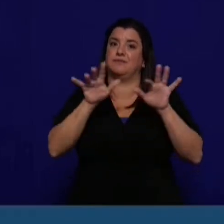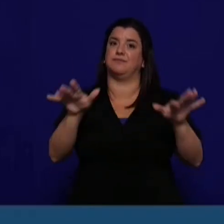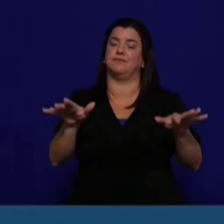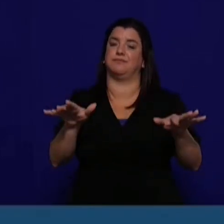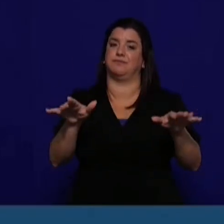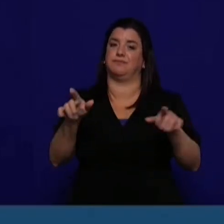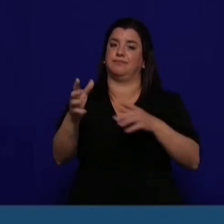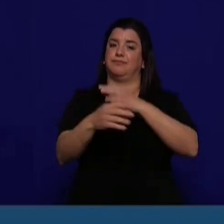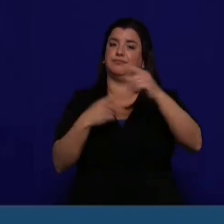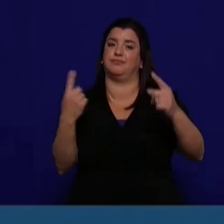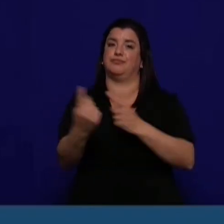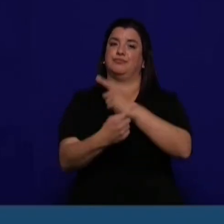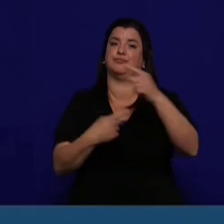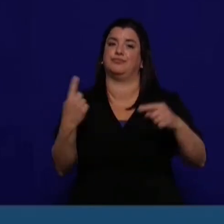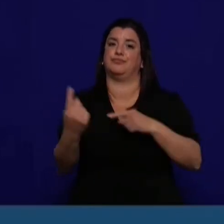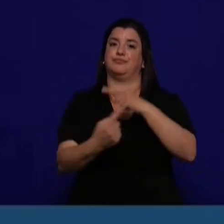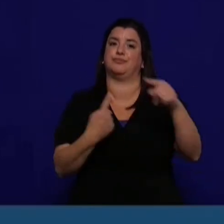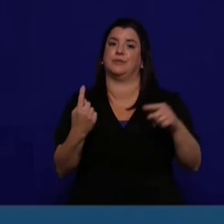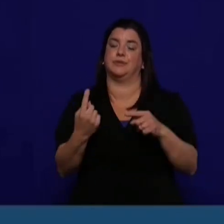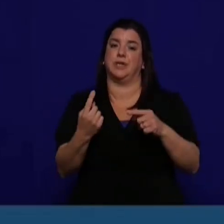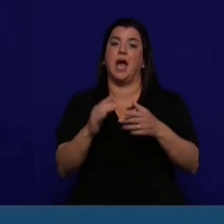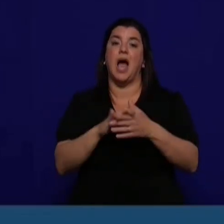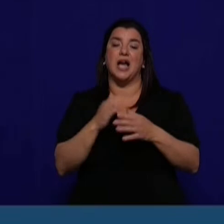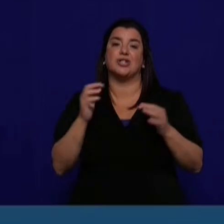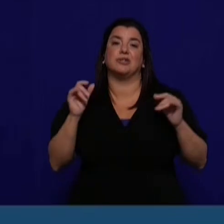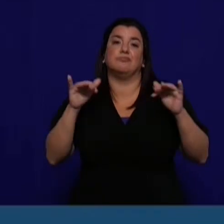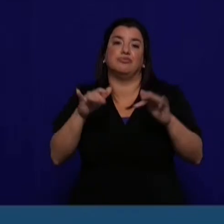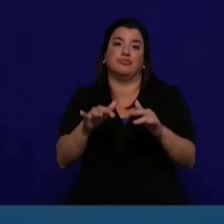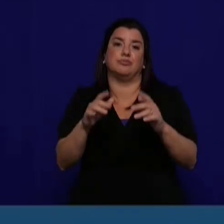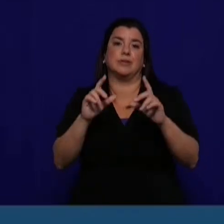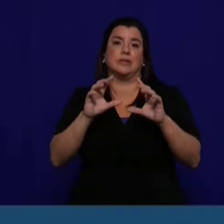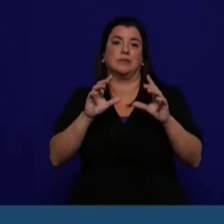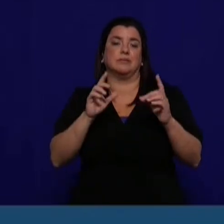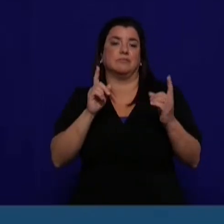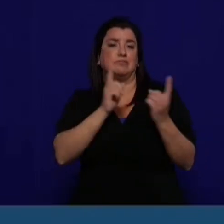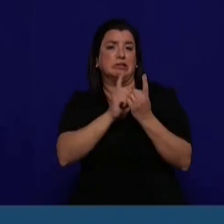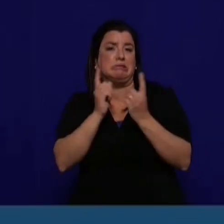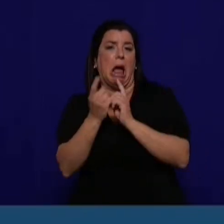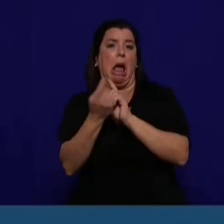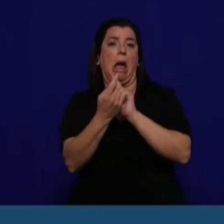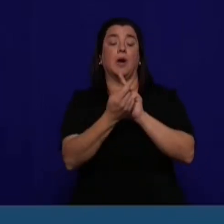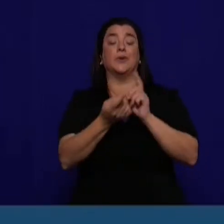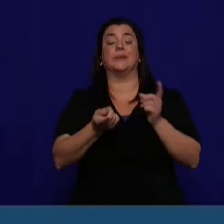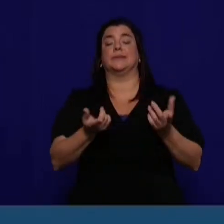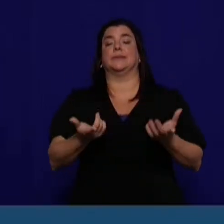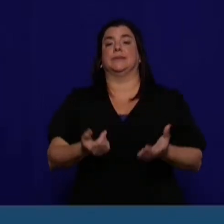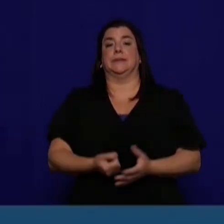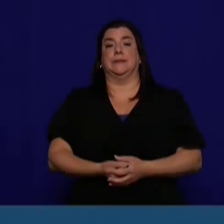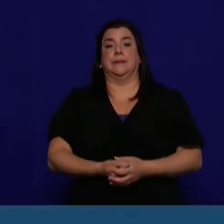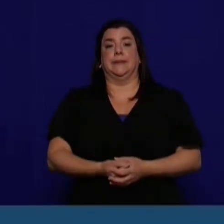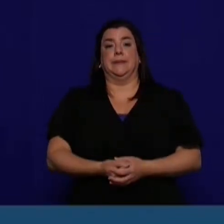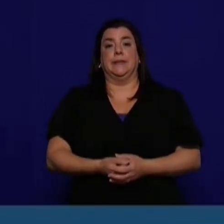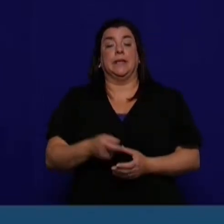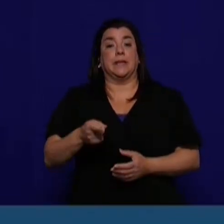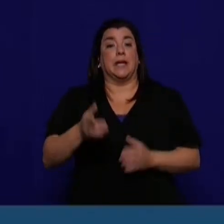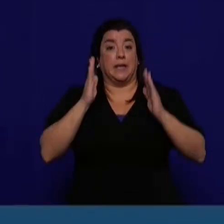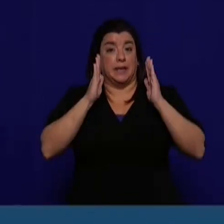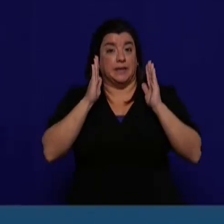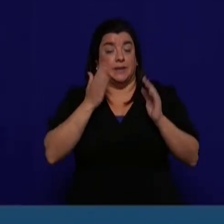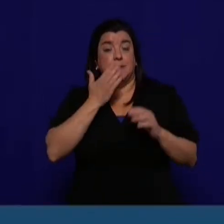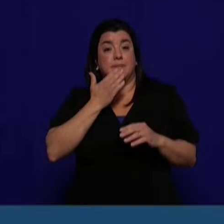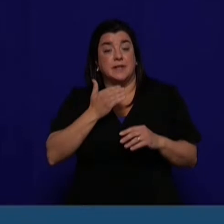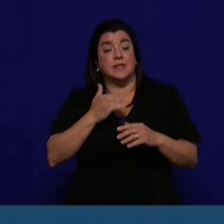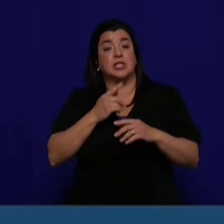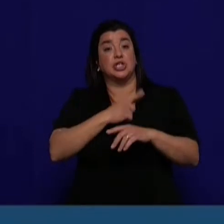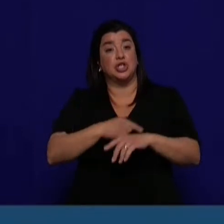bejniethom dan il-virus. U allura importanti ta' kawtela wkoll f'dawn l-etajiet. Fatti din naraw li mill-ġimgħa ta'